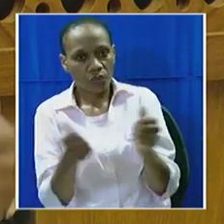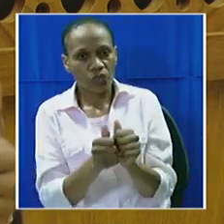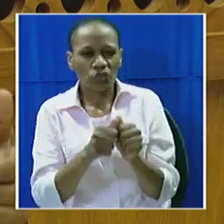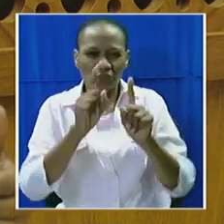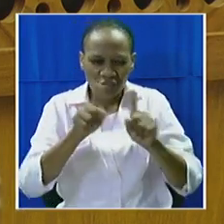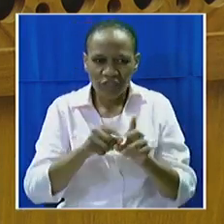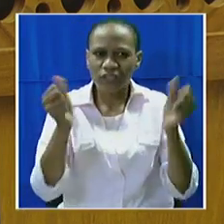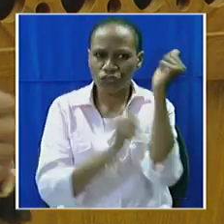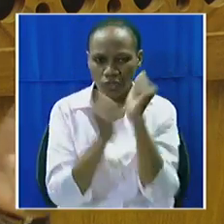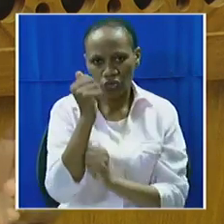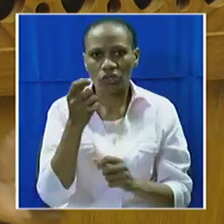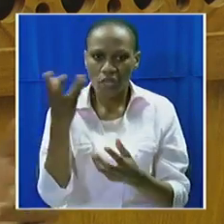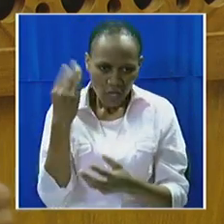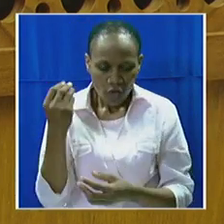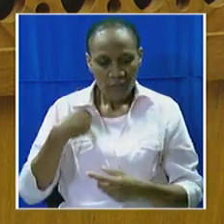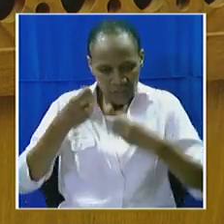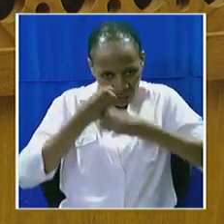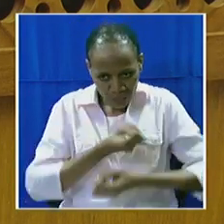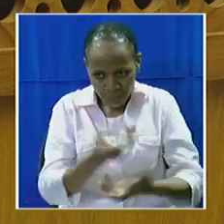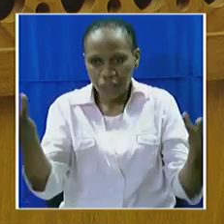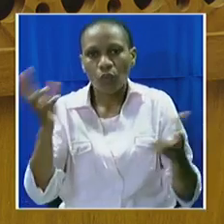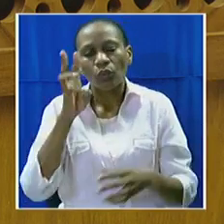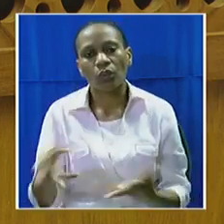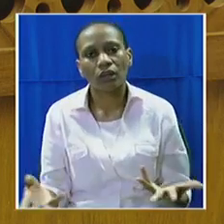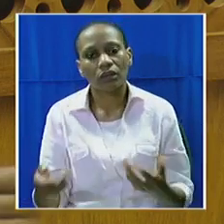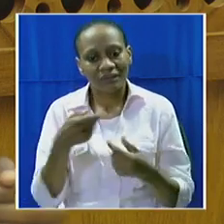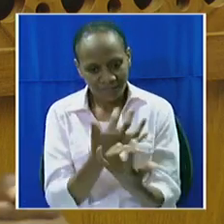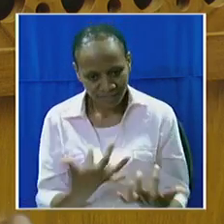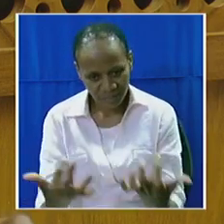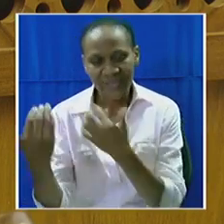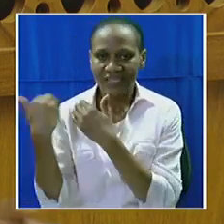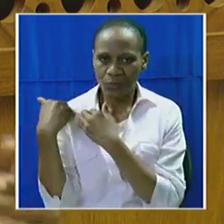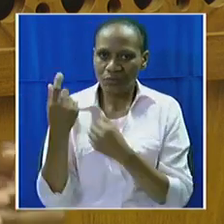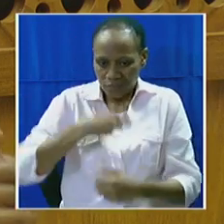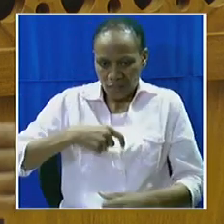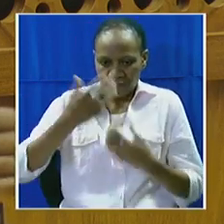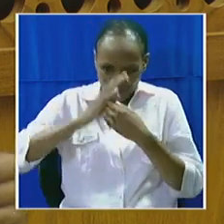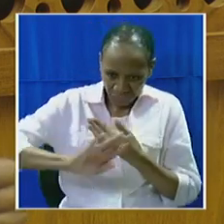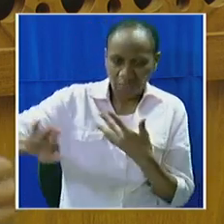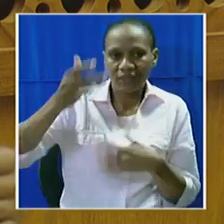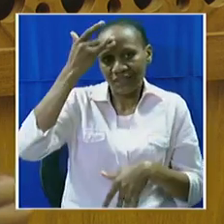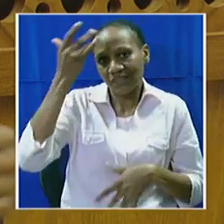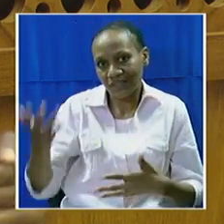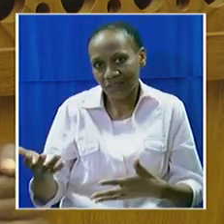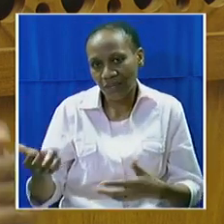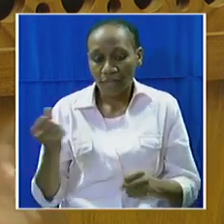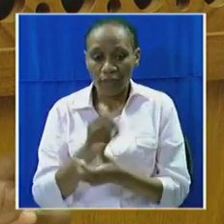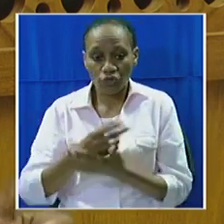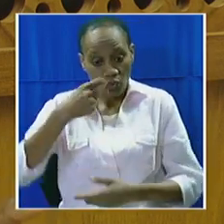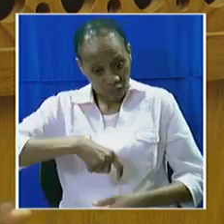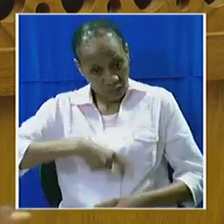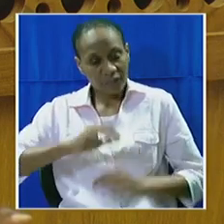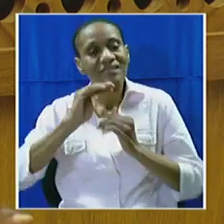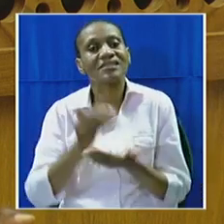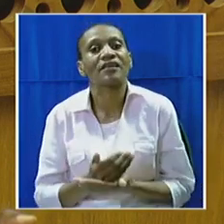the information that we share so that they can take responsibility for prevention and they are ensuring their own safety in